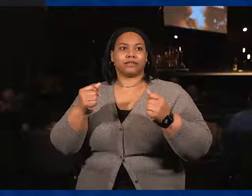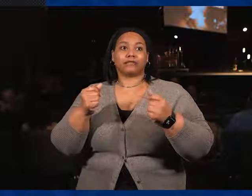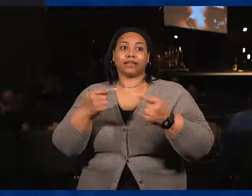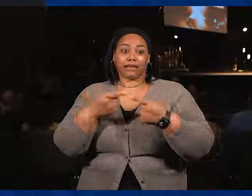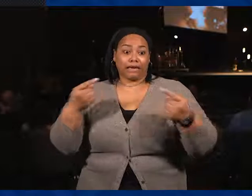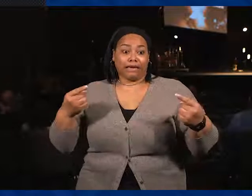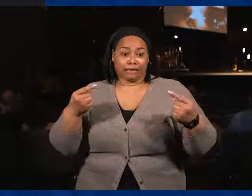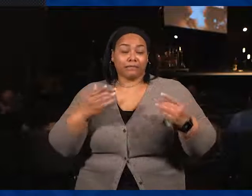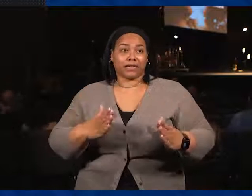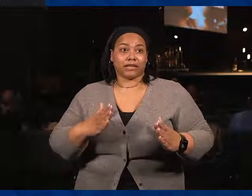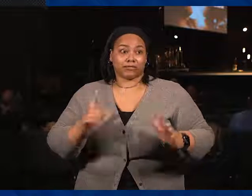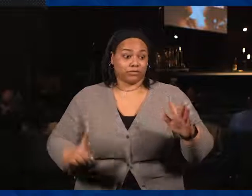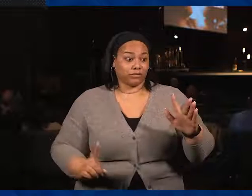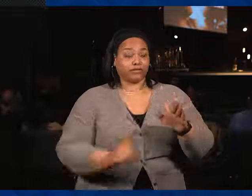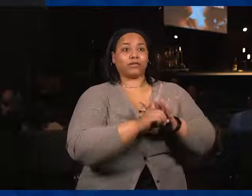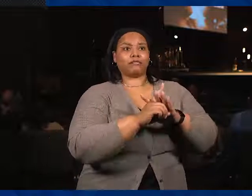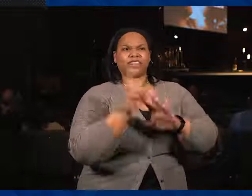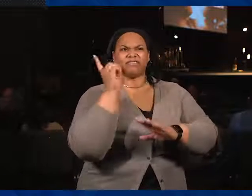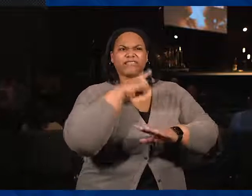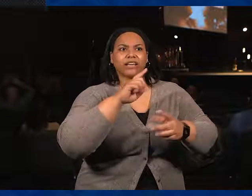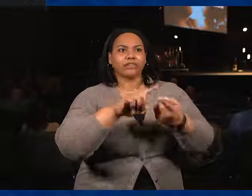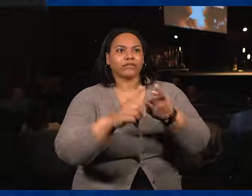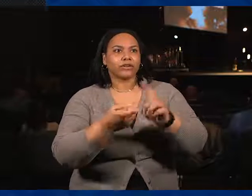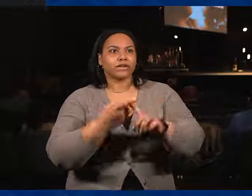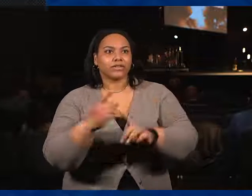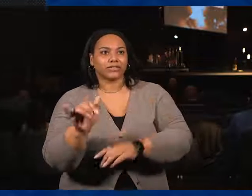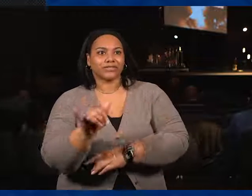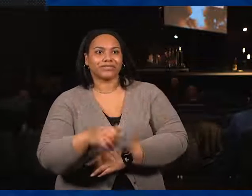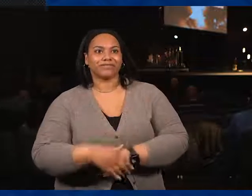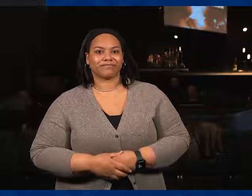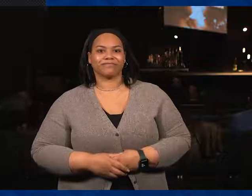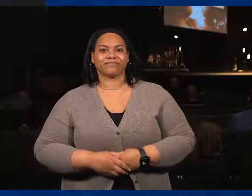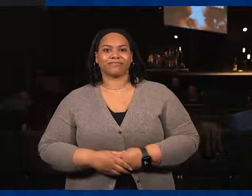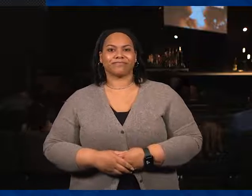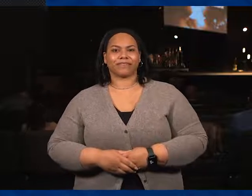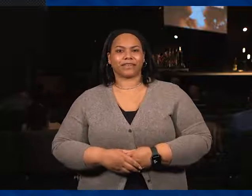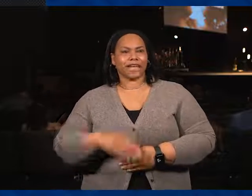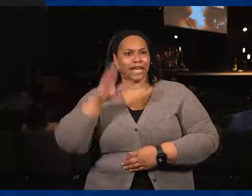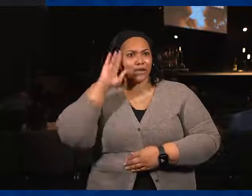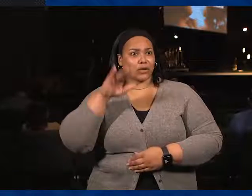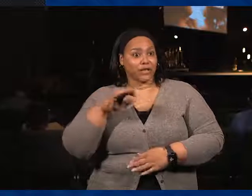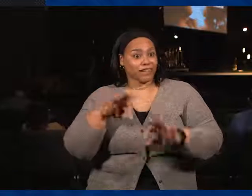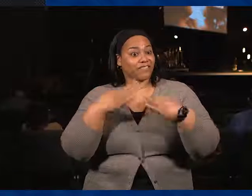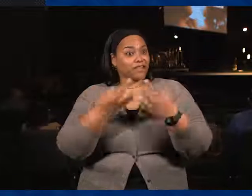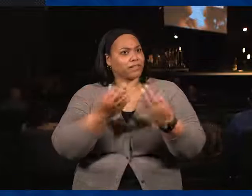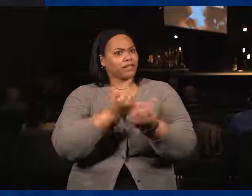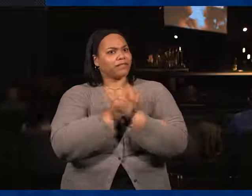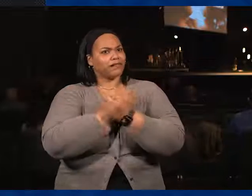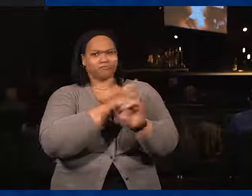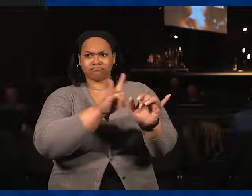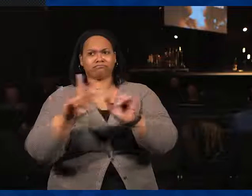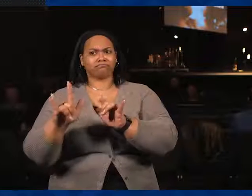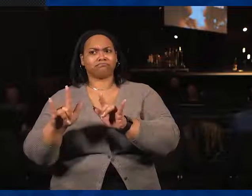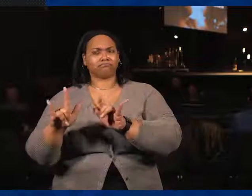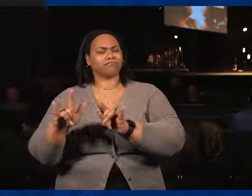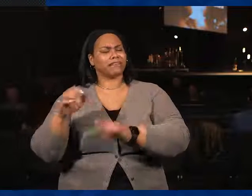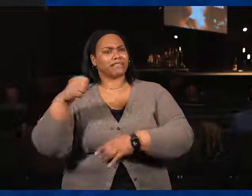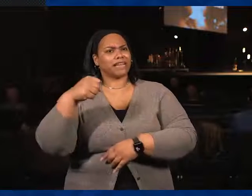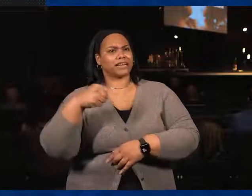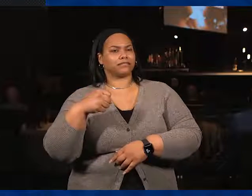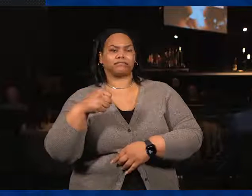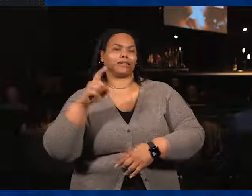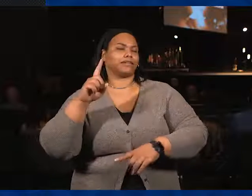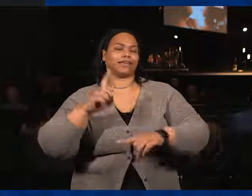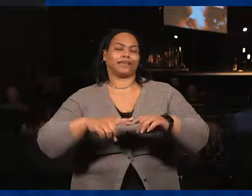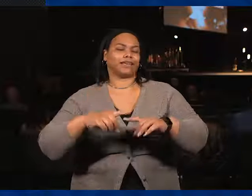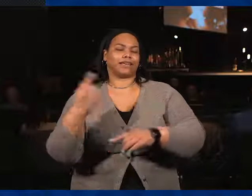enemies and some fake friends in life. And how many of you know, though your family may love you, they can't always help you with the